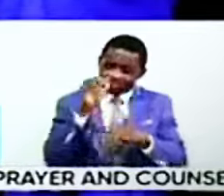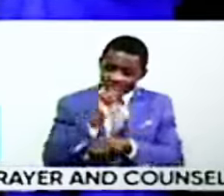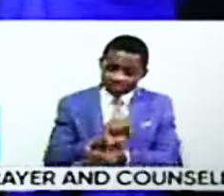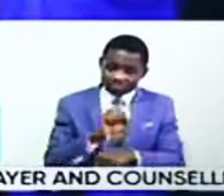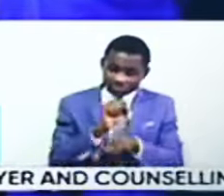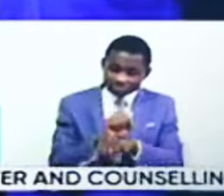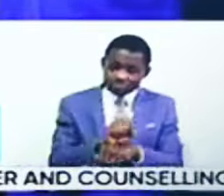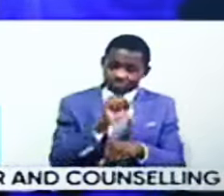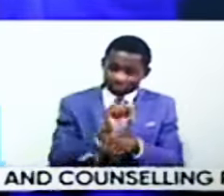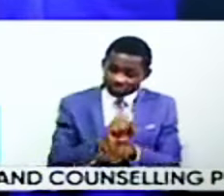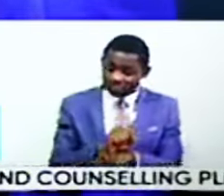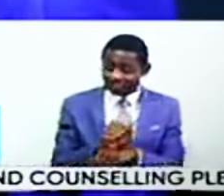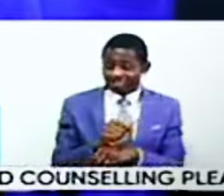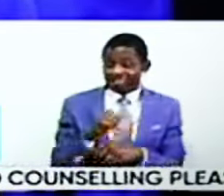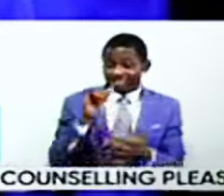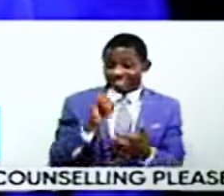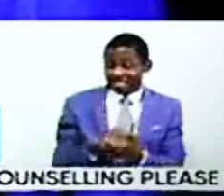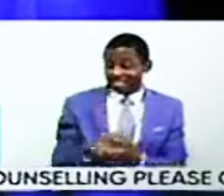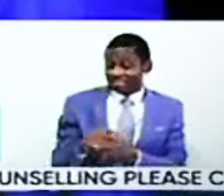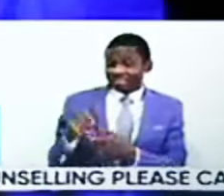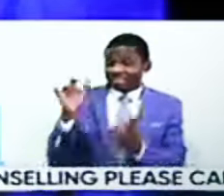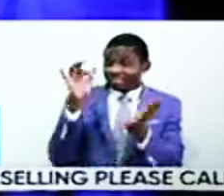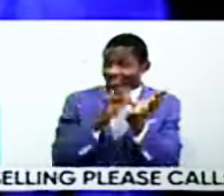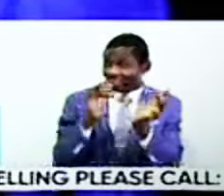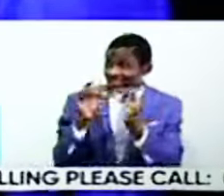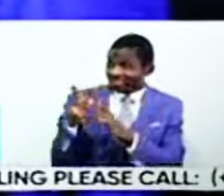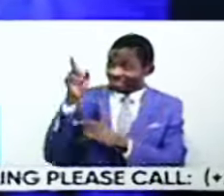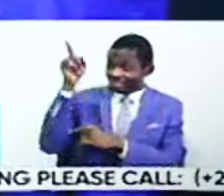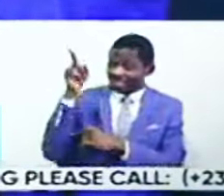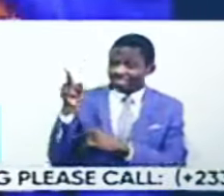who we proclaim.